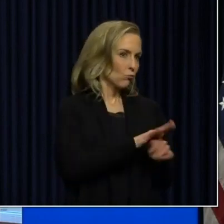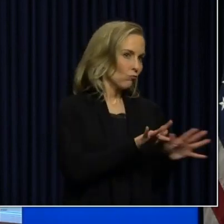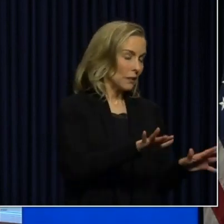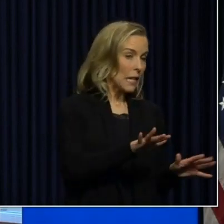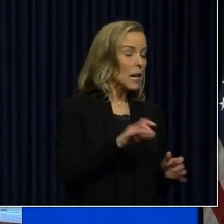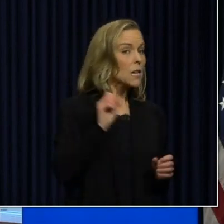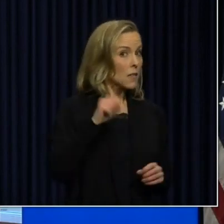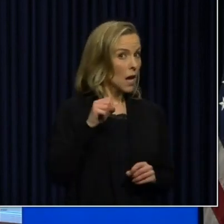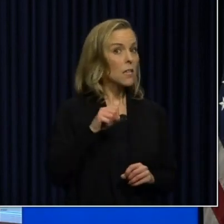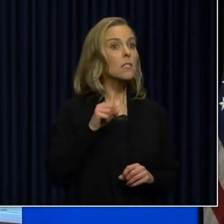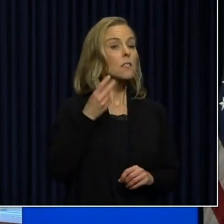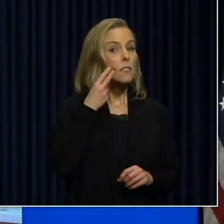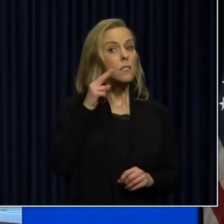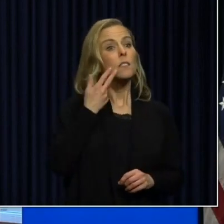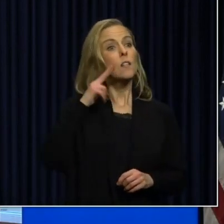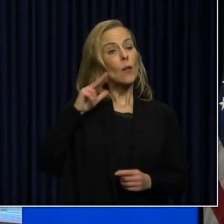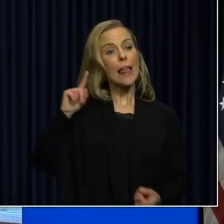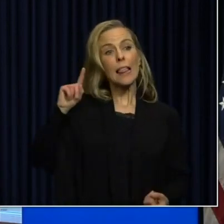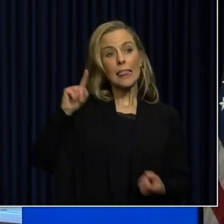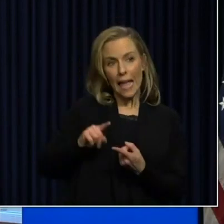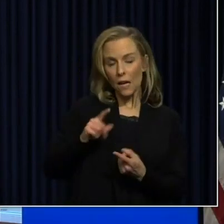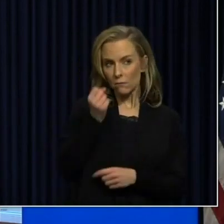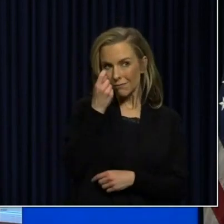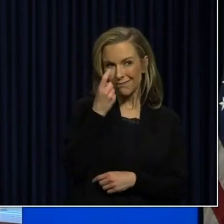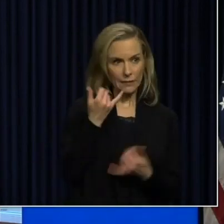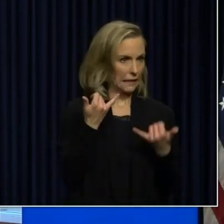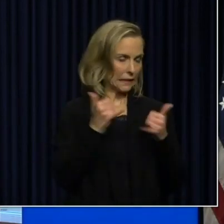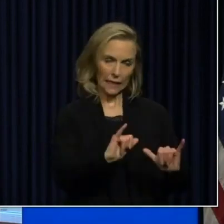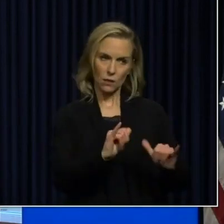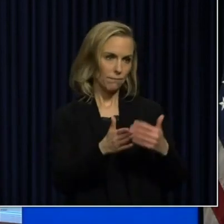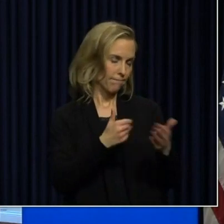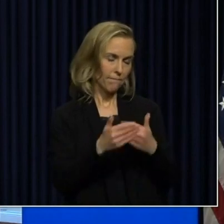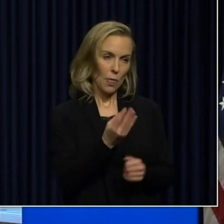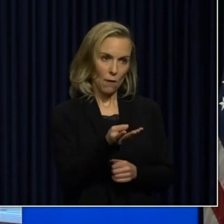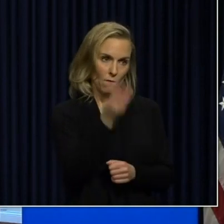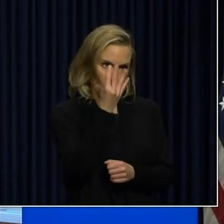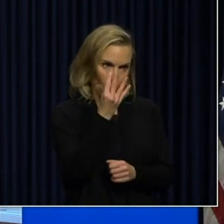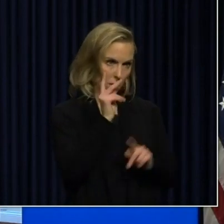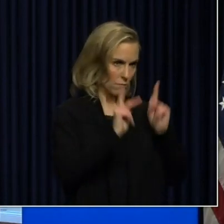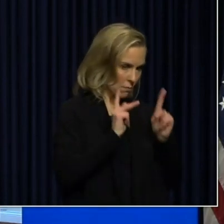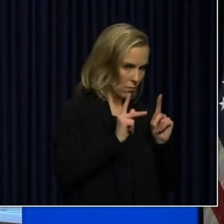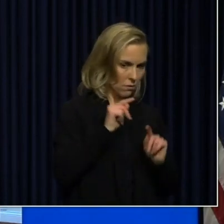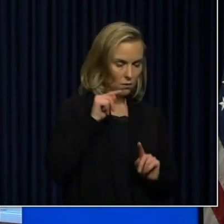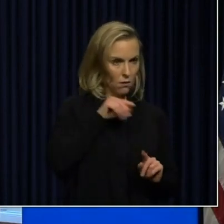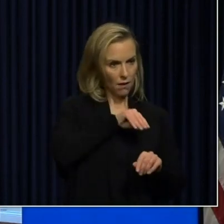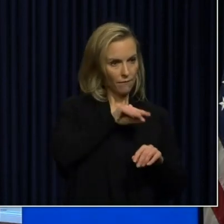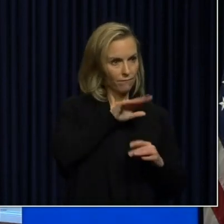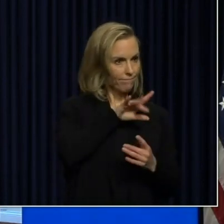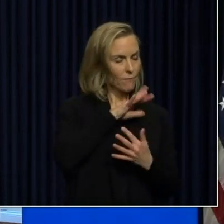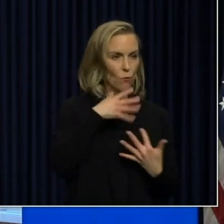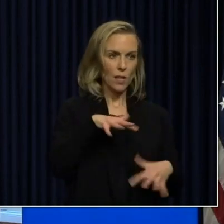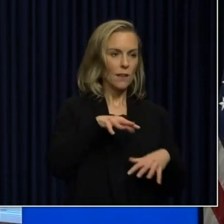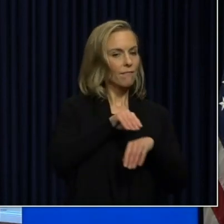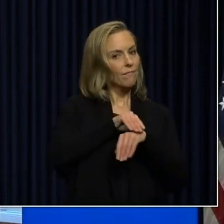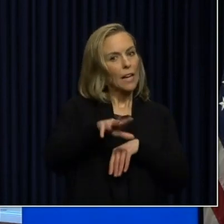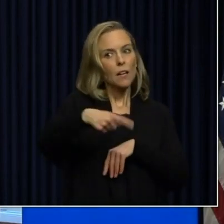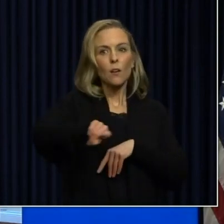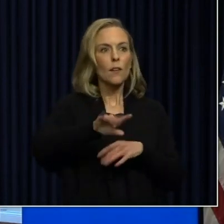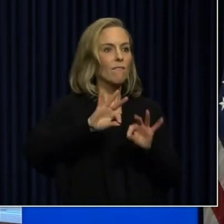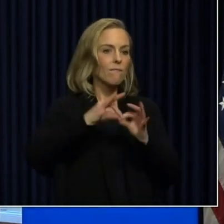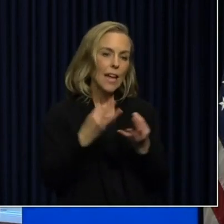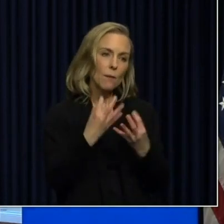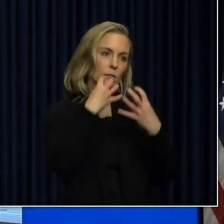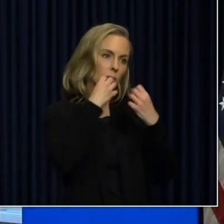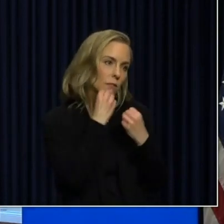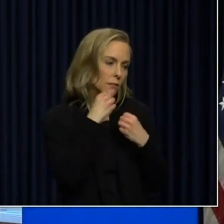we've had in some other days, again, 4 individuals, 4 families that are oh so important.